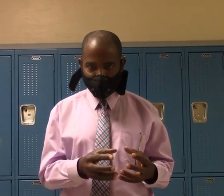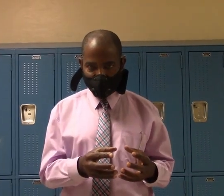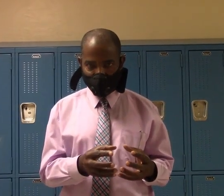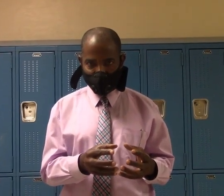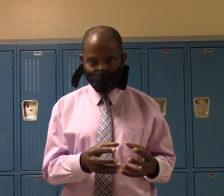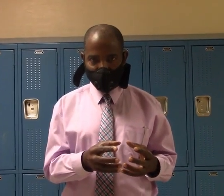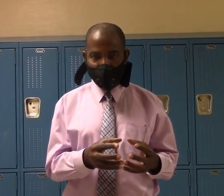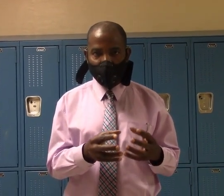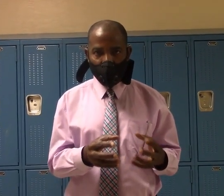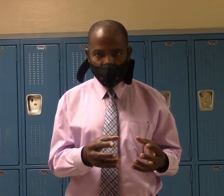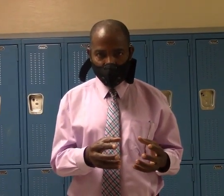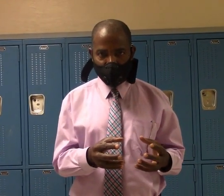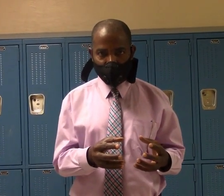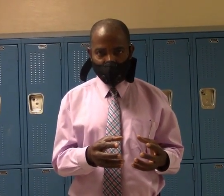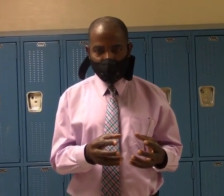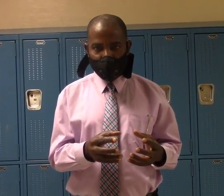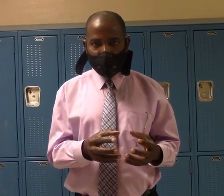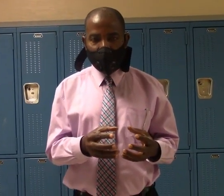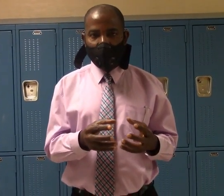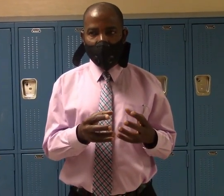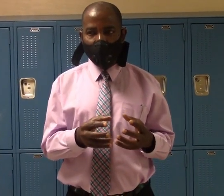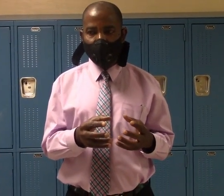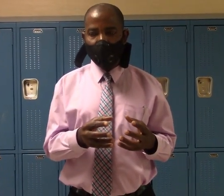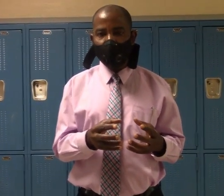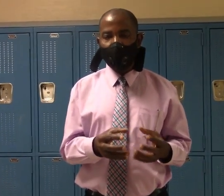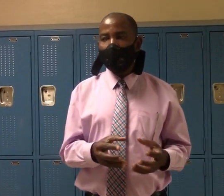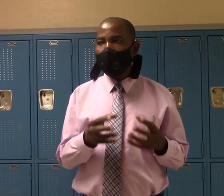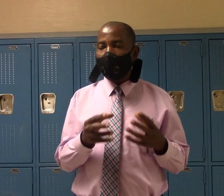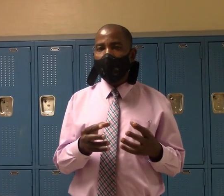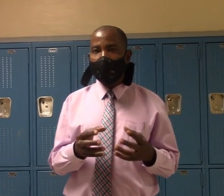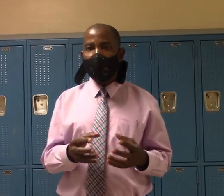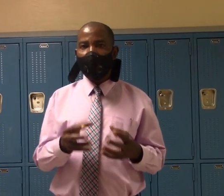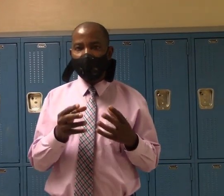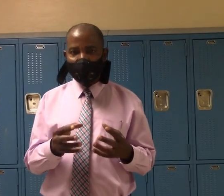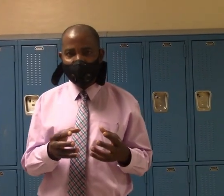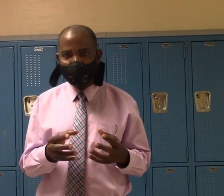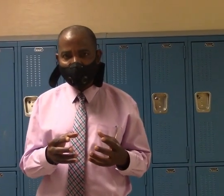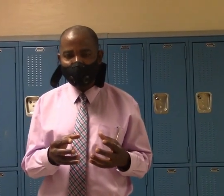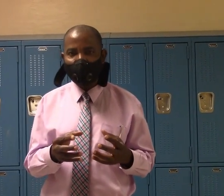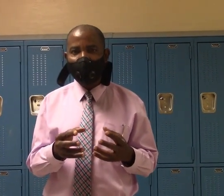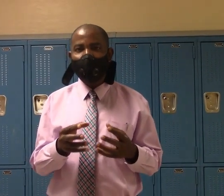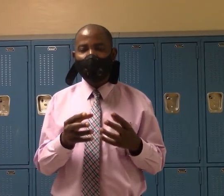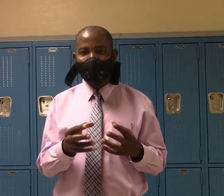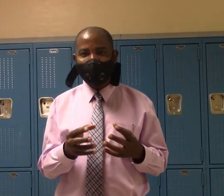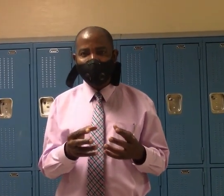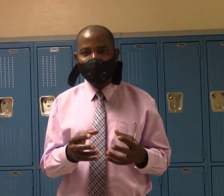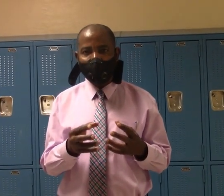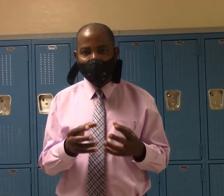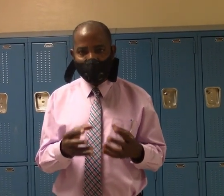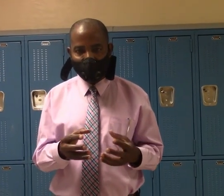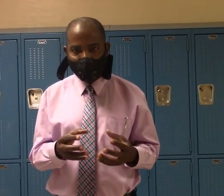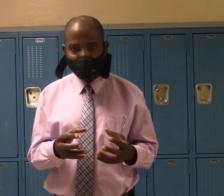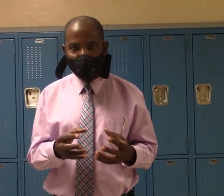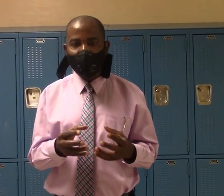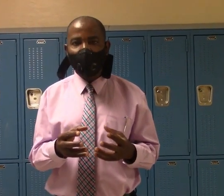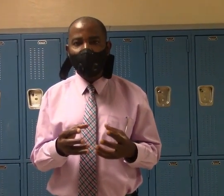republic in the world. And also, we are the first state in the